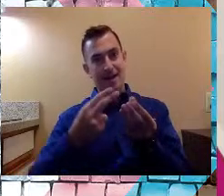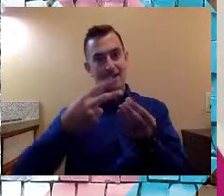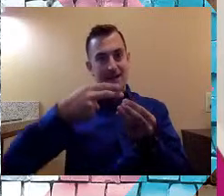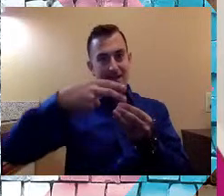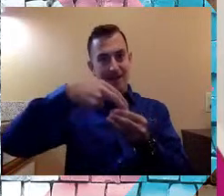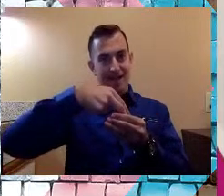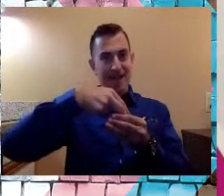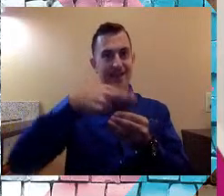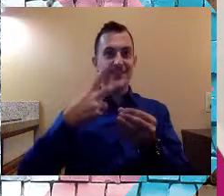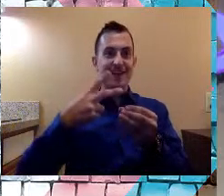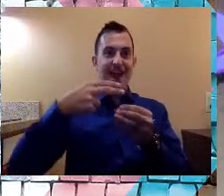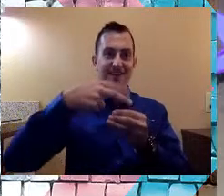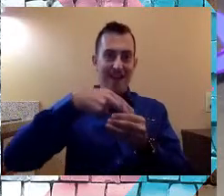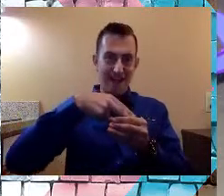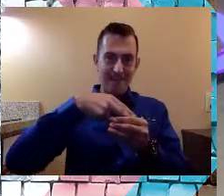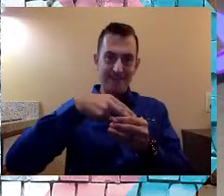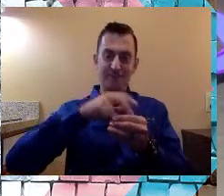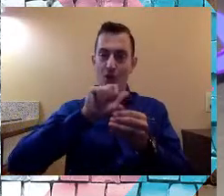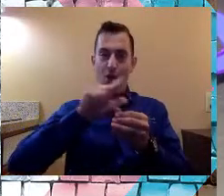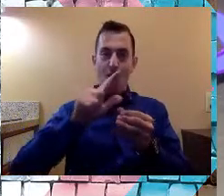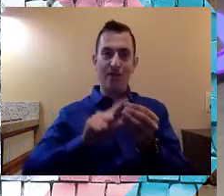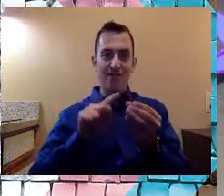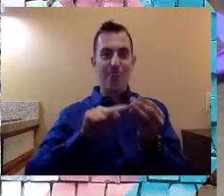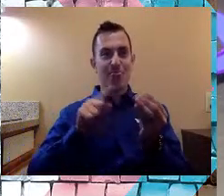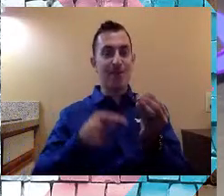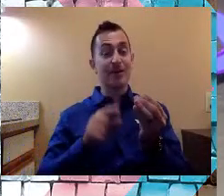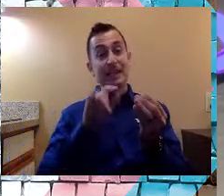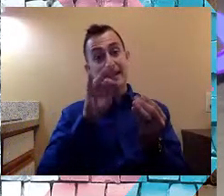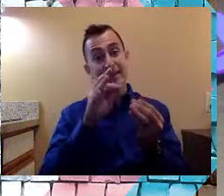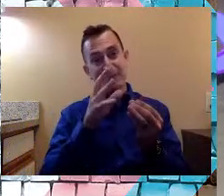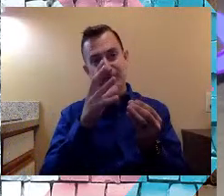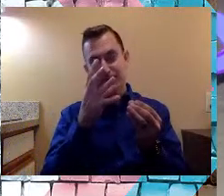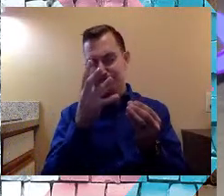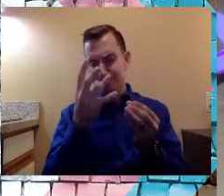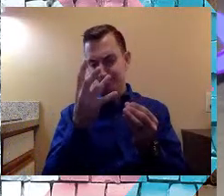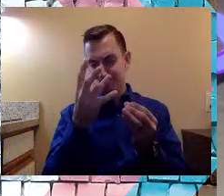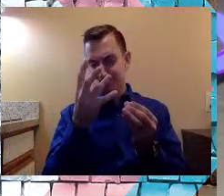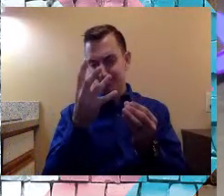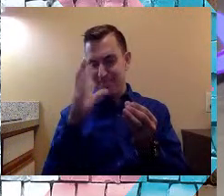loops. And let's see if you miss any. I always just